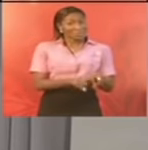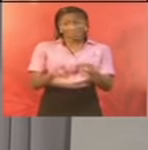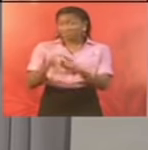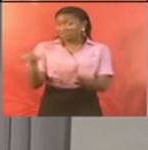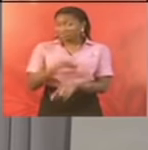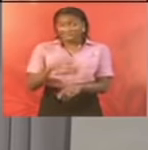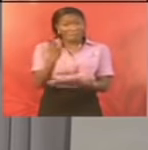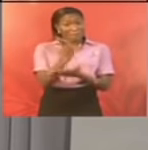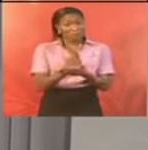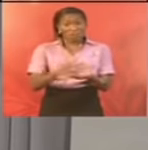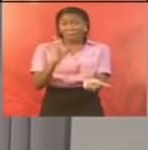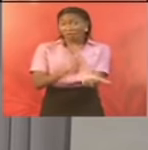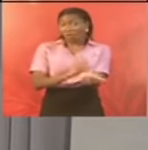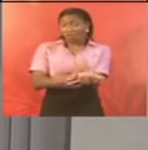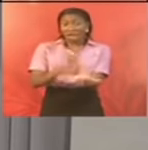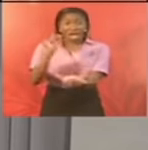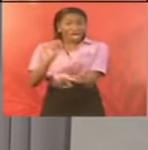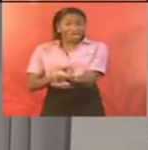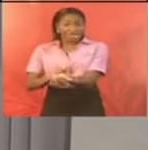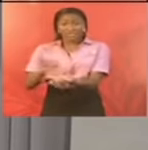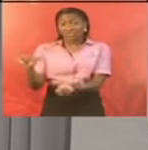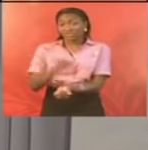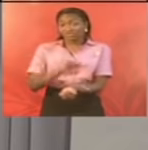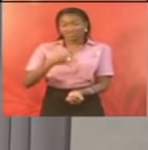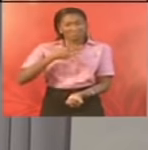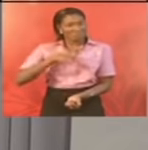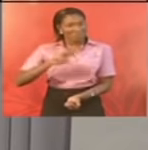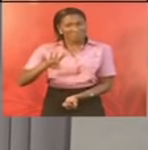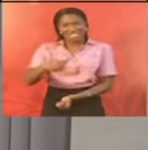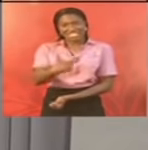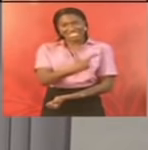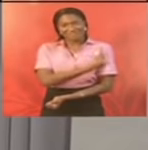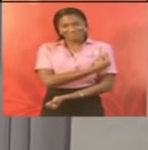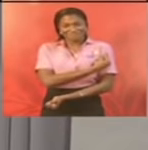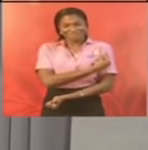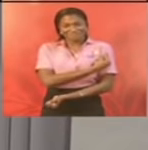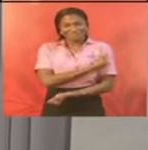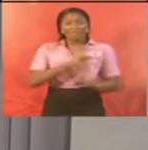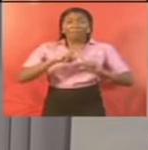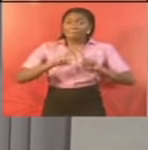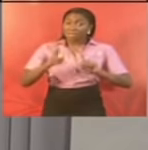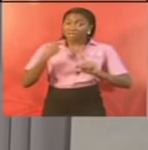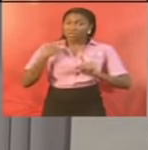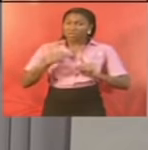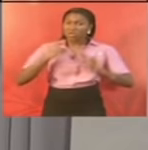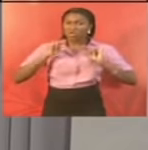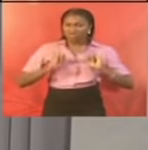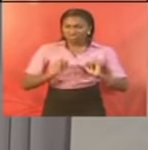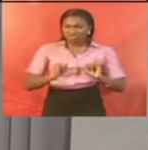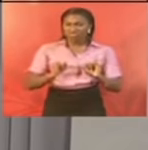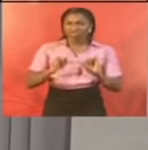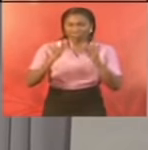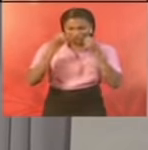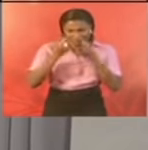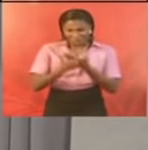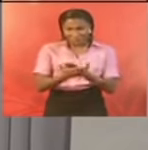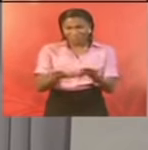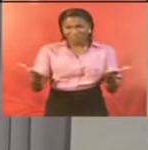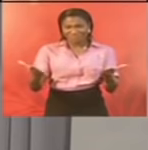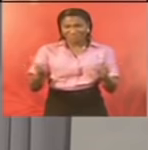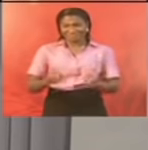unfortunately. We continue to tell the public that vaccinations has